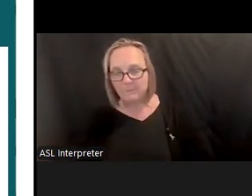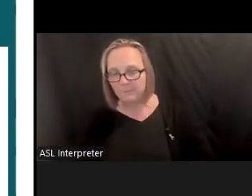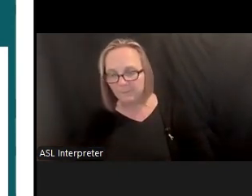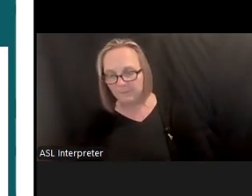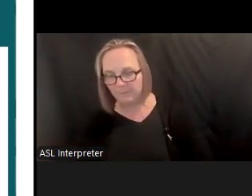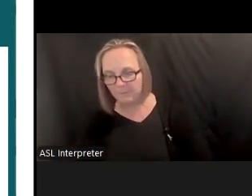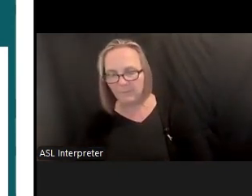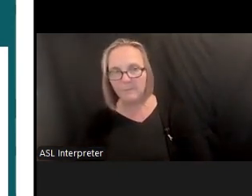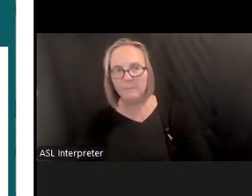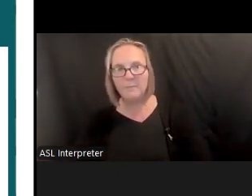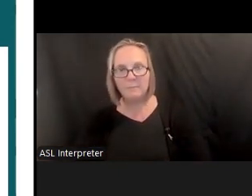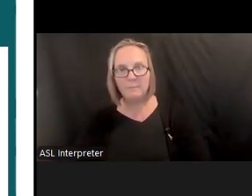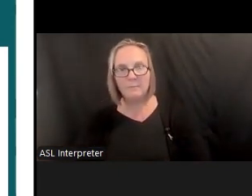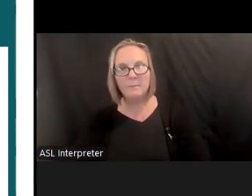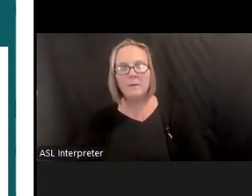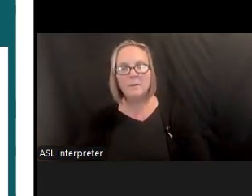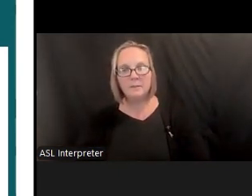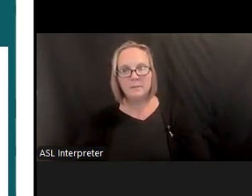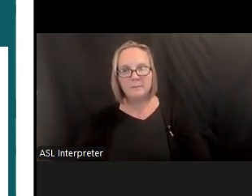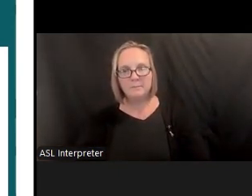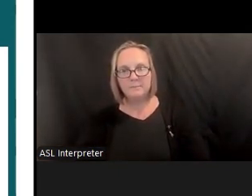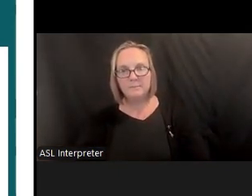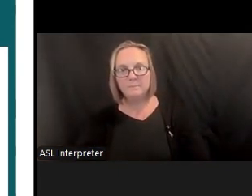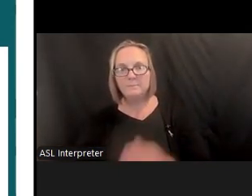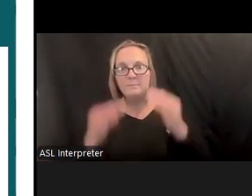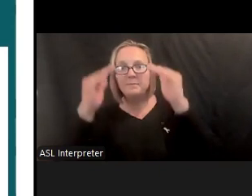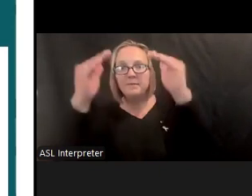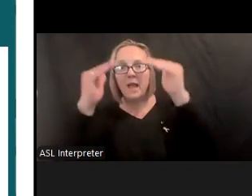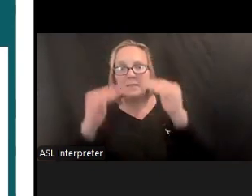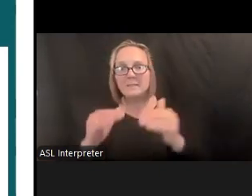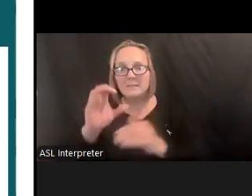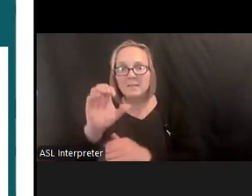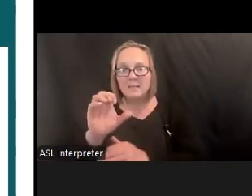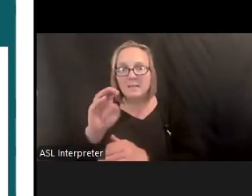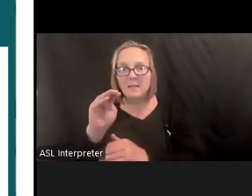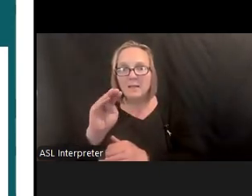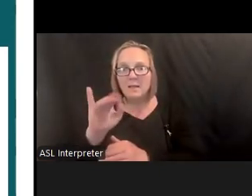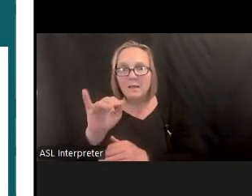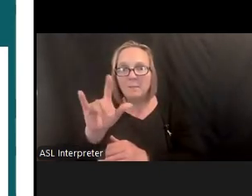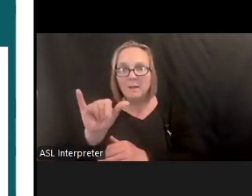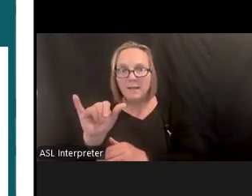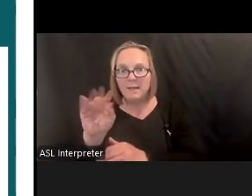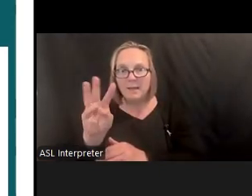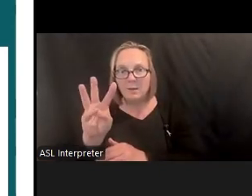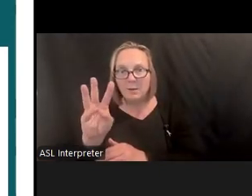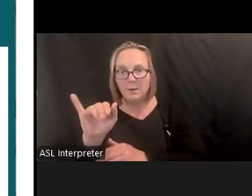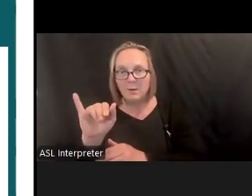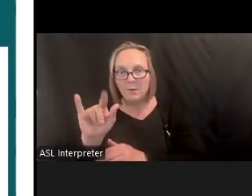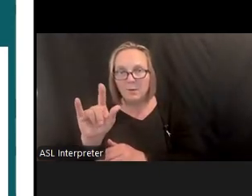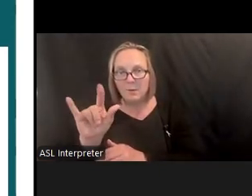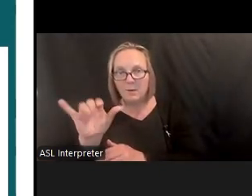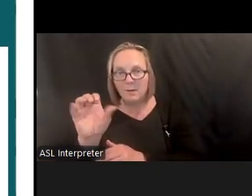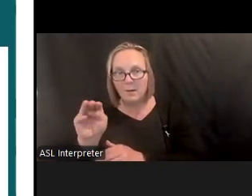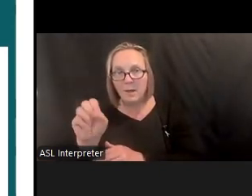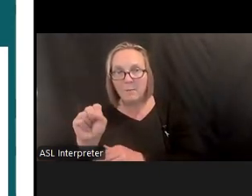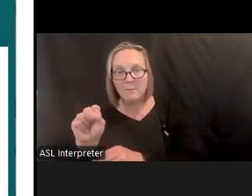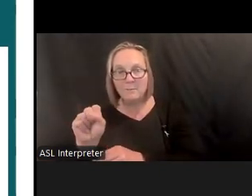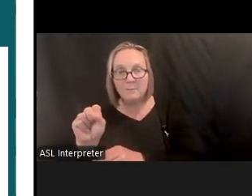Thank you. Next, we have Emily Williams. Emily